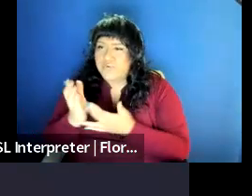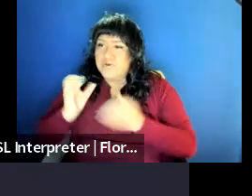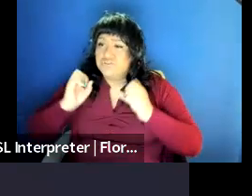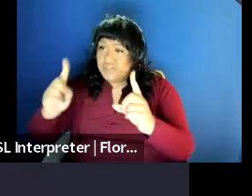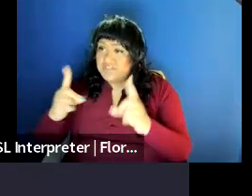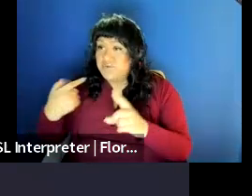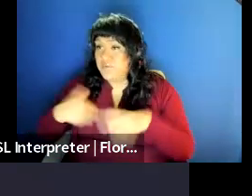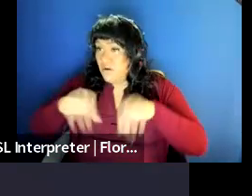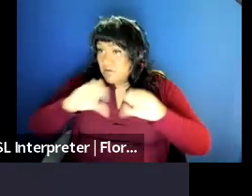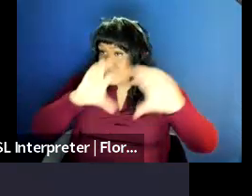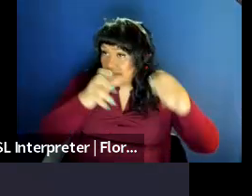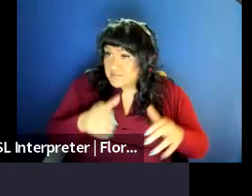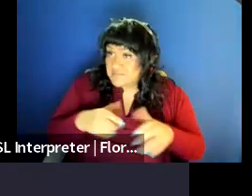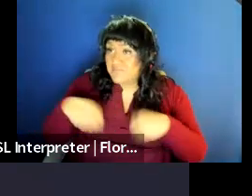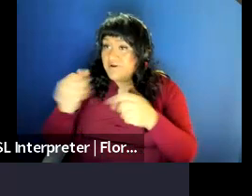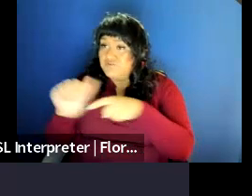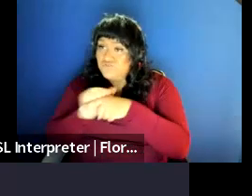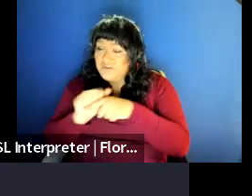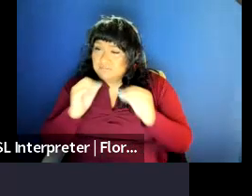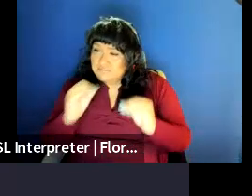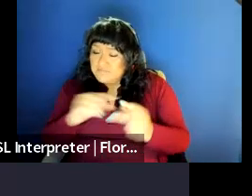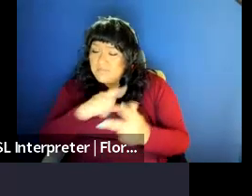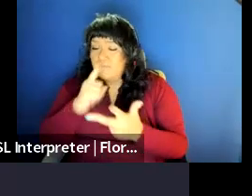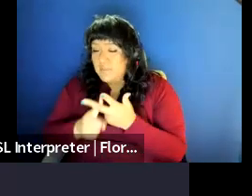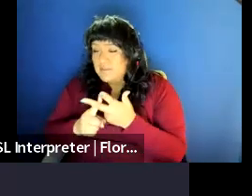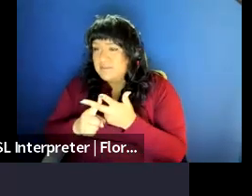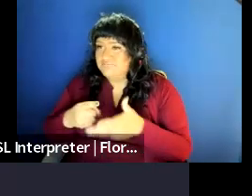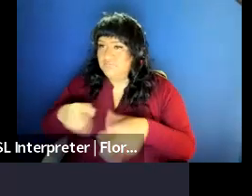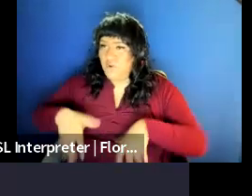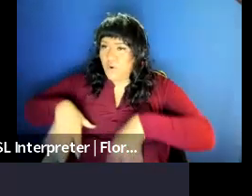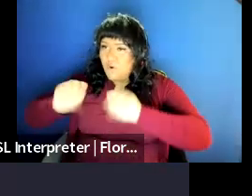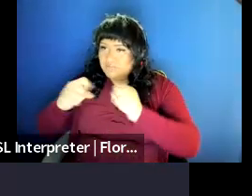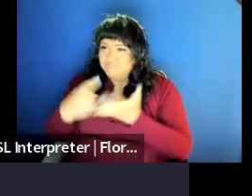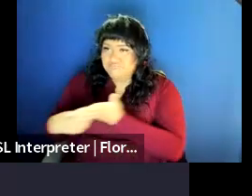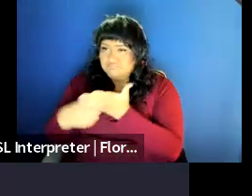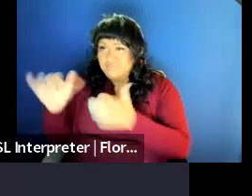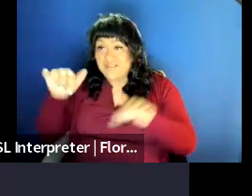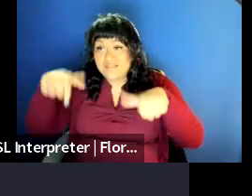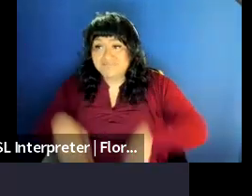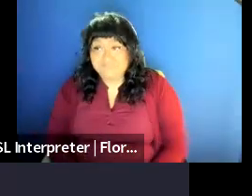trainings, and also cross-movement panel conversations like this.